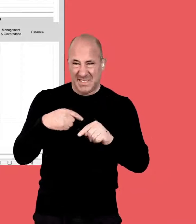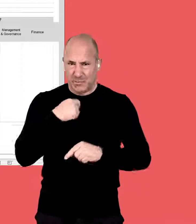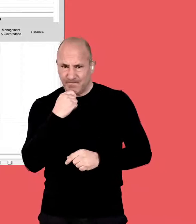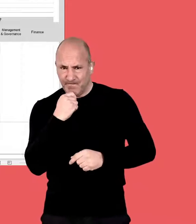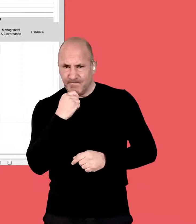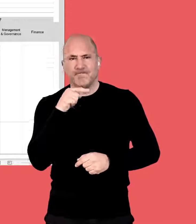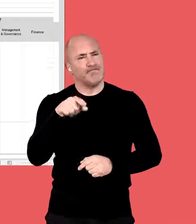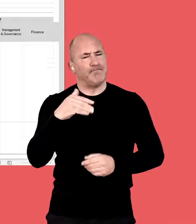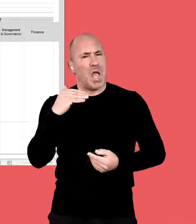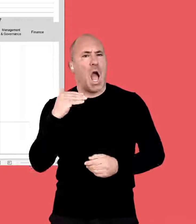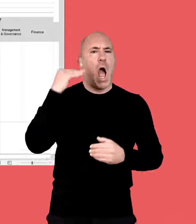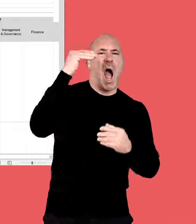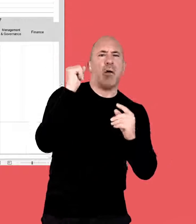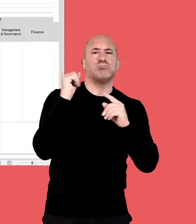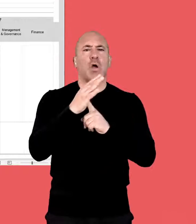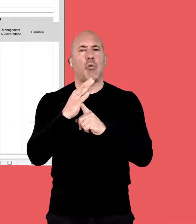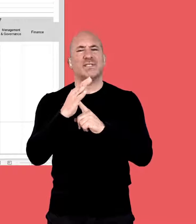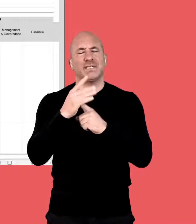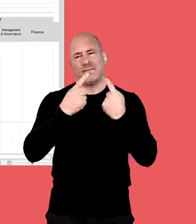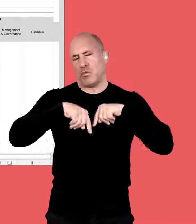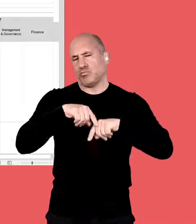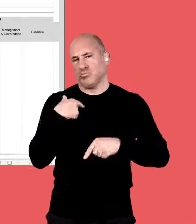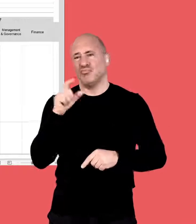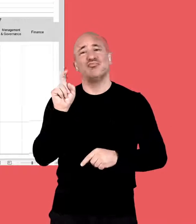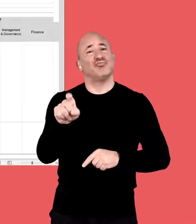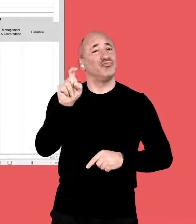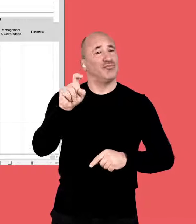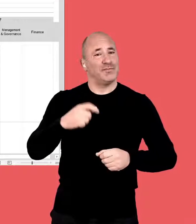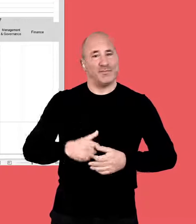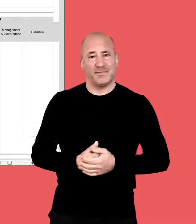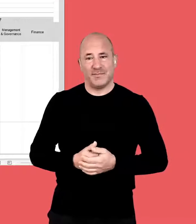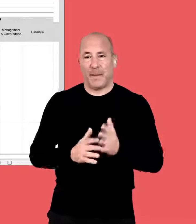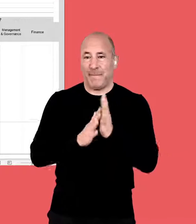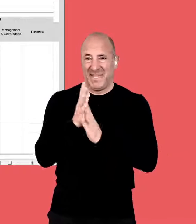going to indicate that this is a high priority for us as a hub.